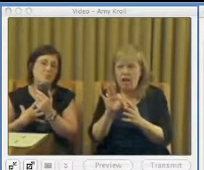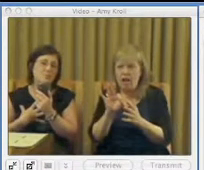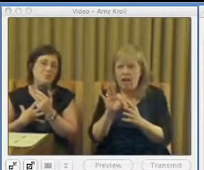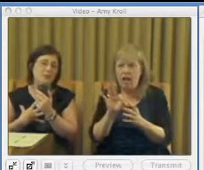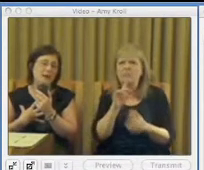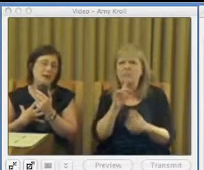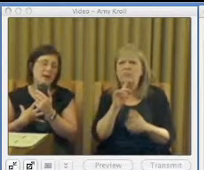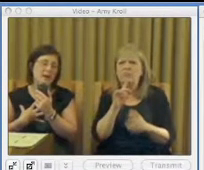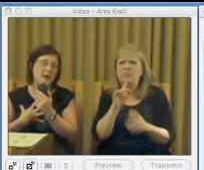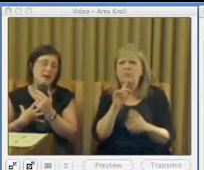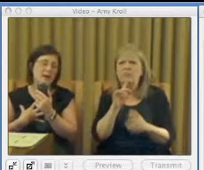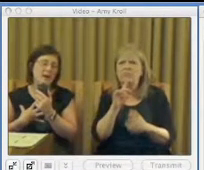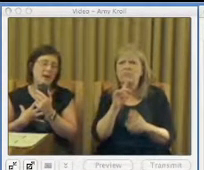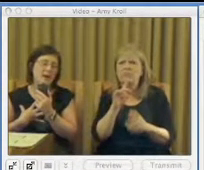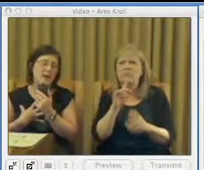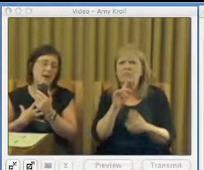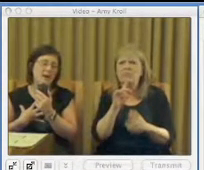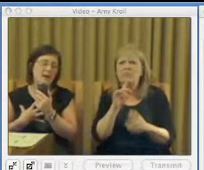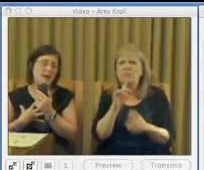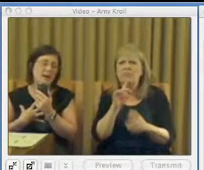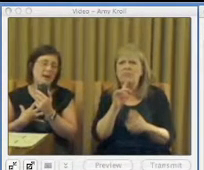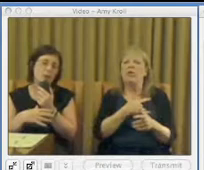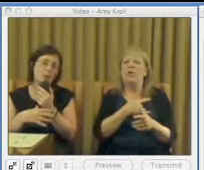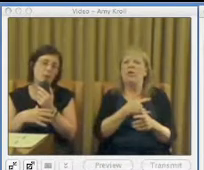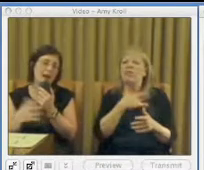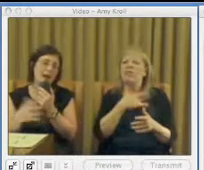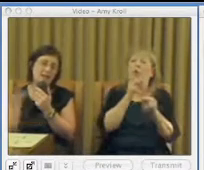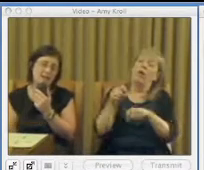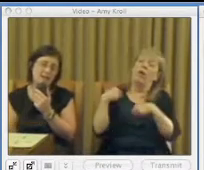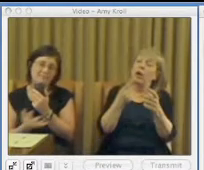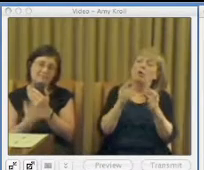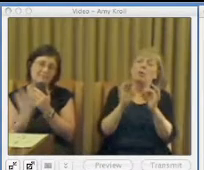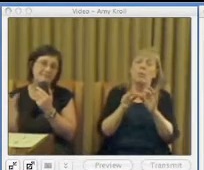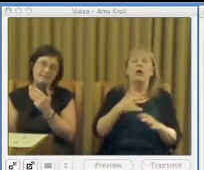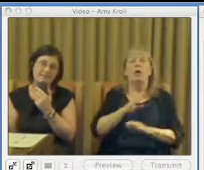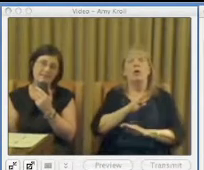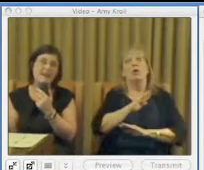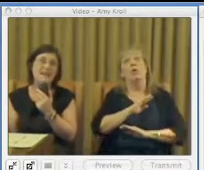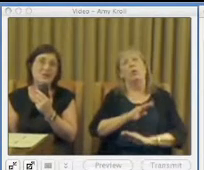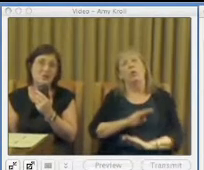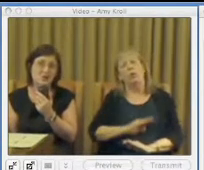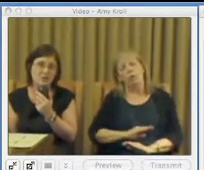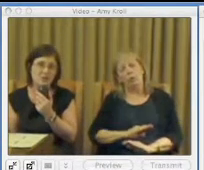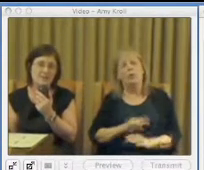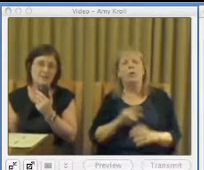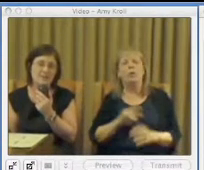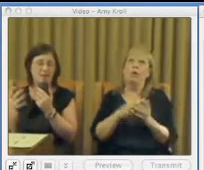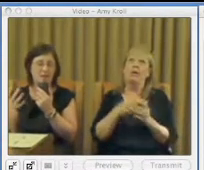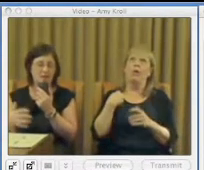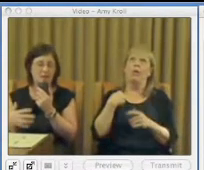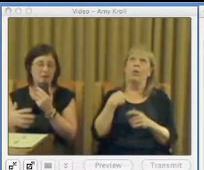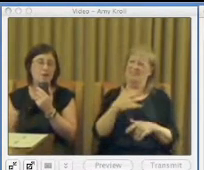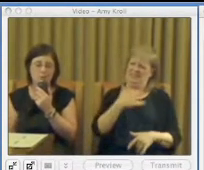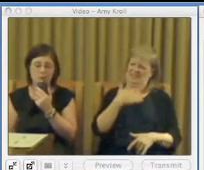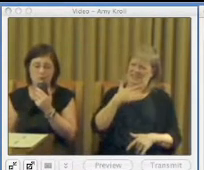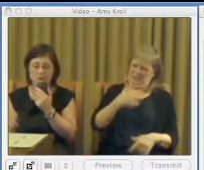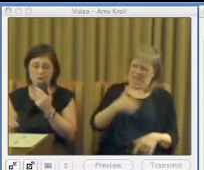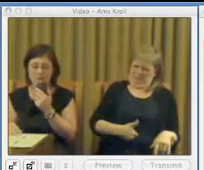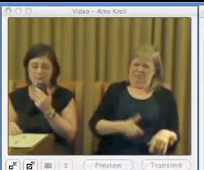relief for us as practitioners who are out there doing the work, that all of a sudden we had this